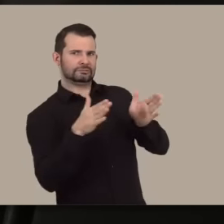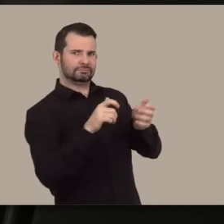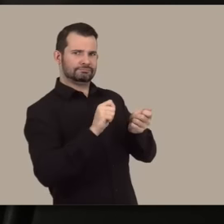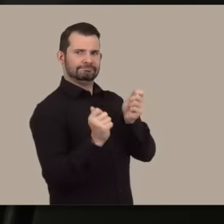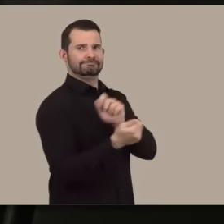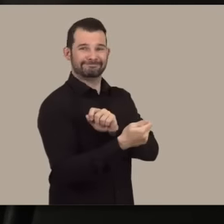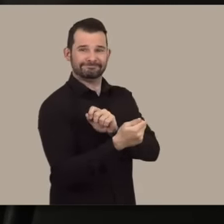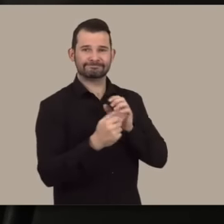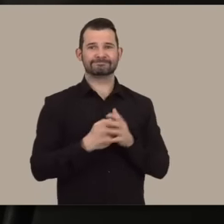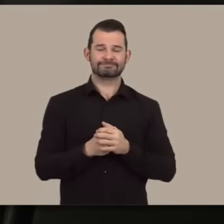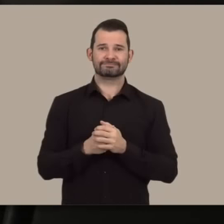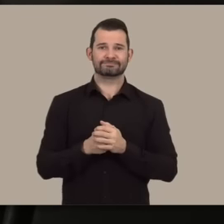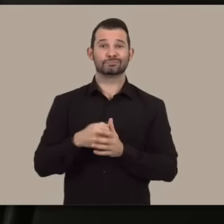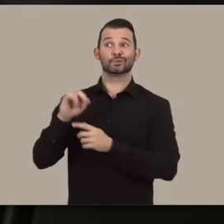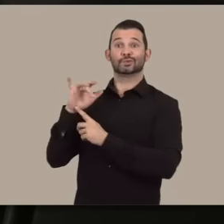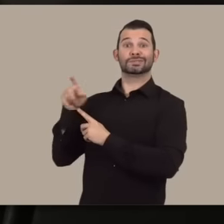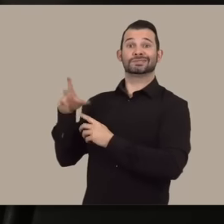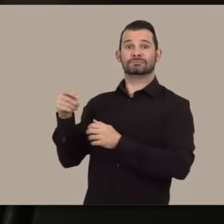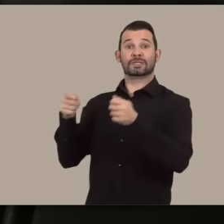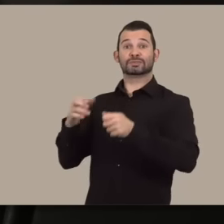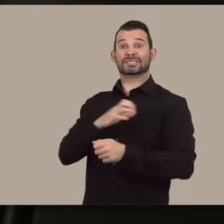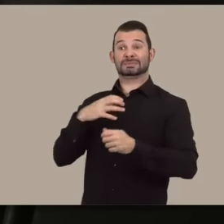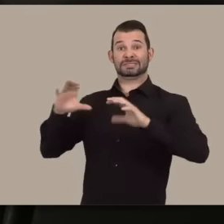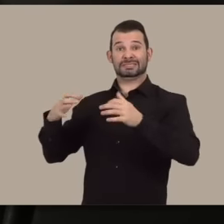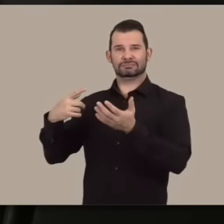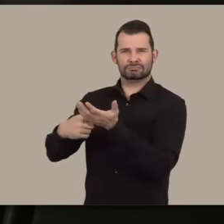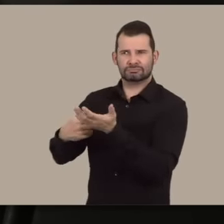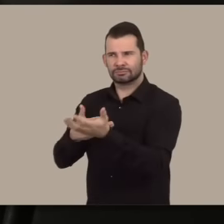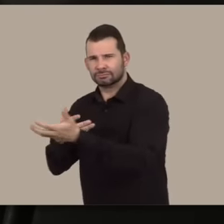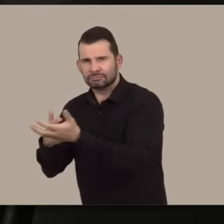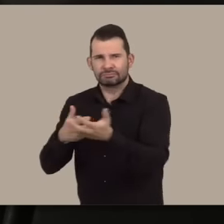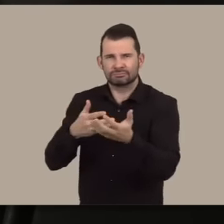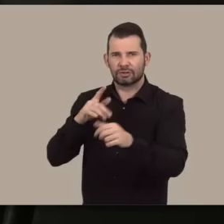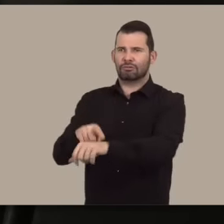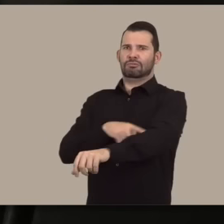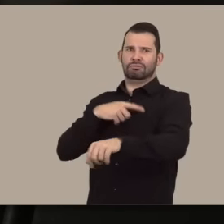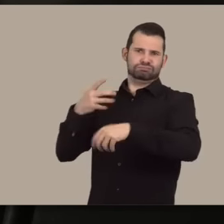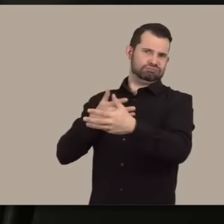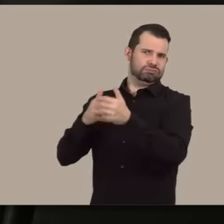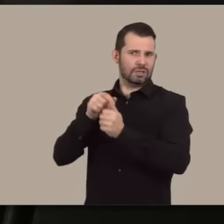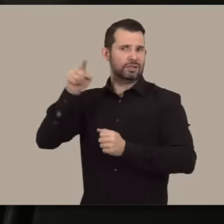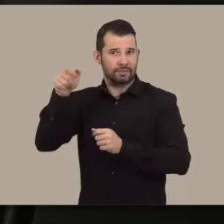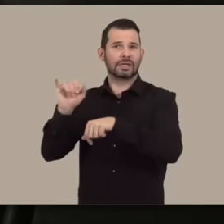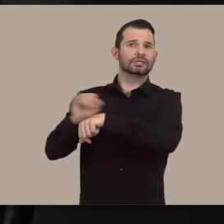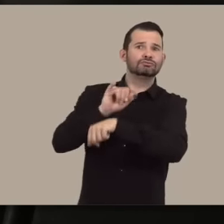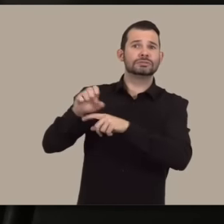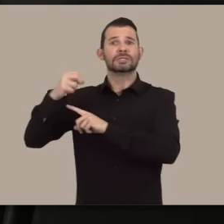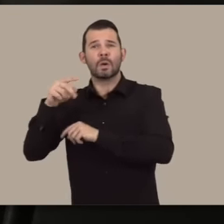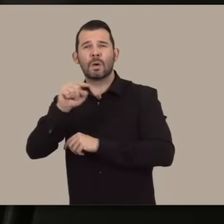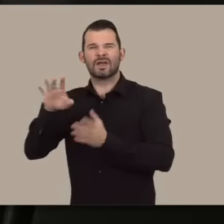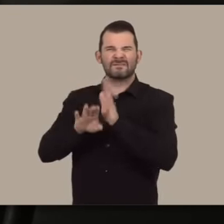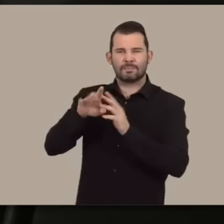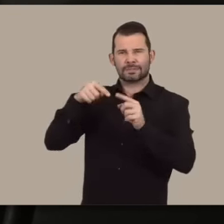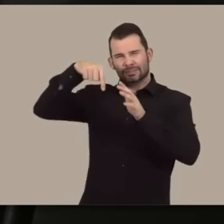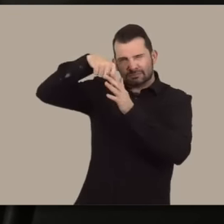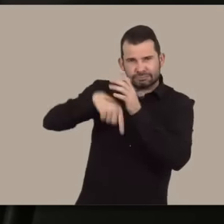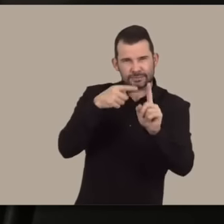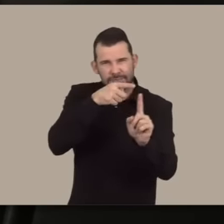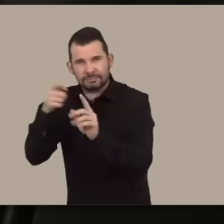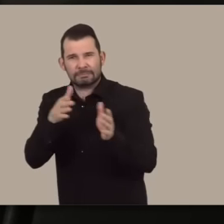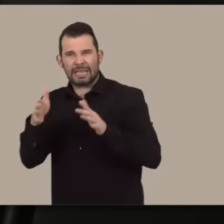of strategic redirection. Julie and the management committee consulted at length with industry stakeholders to develop